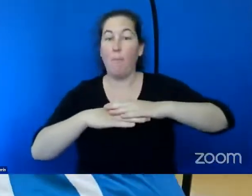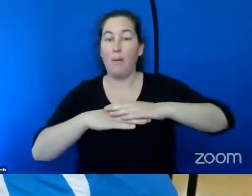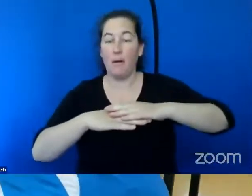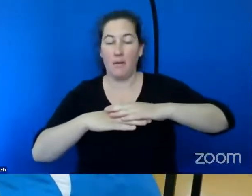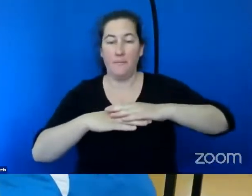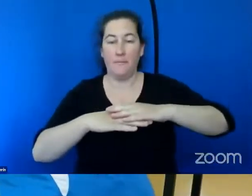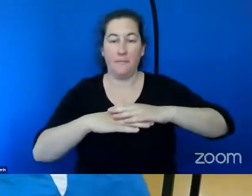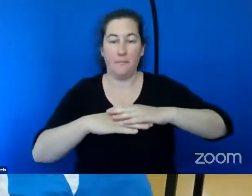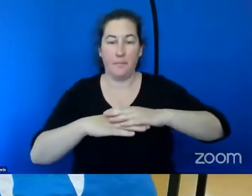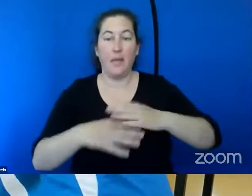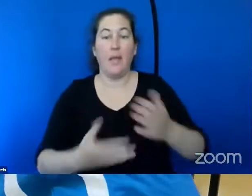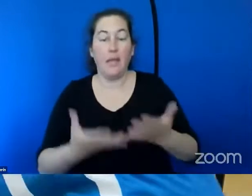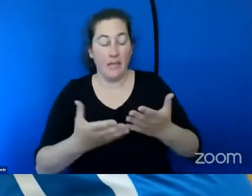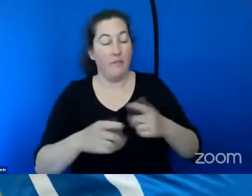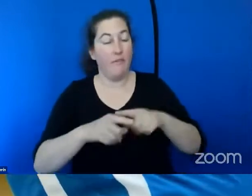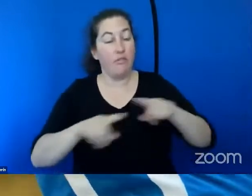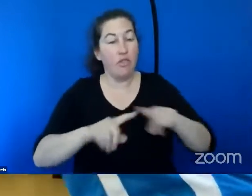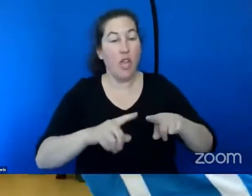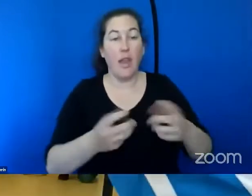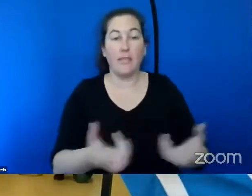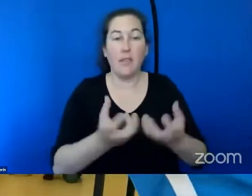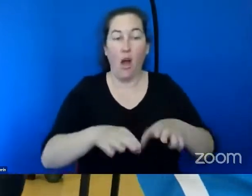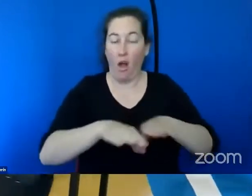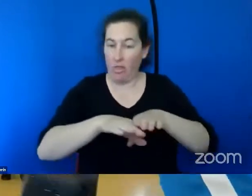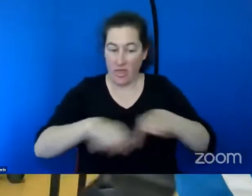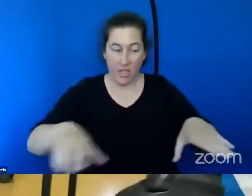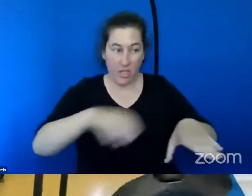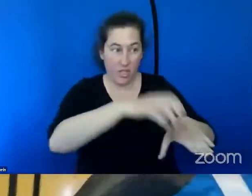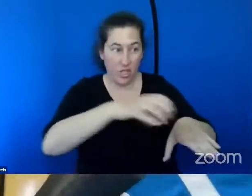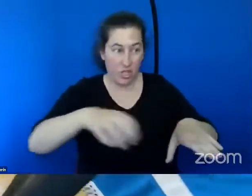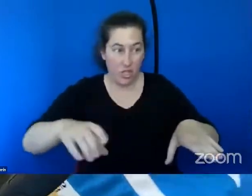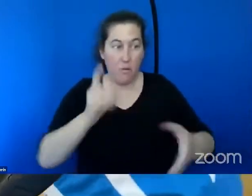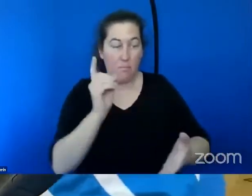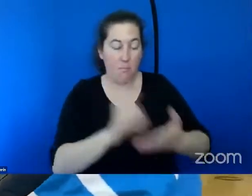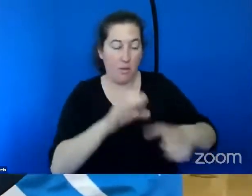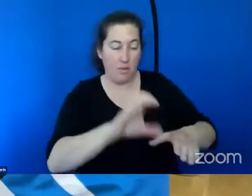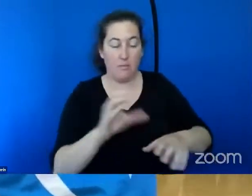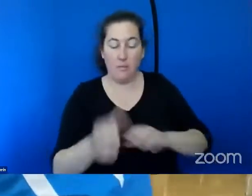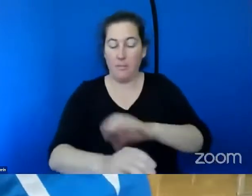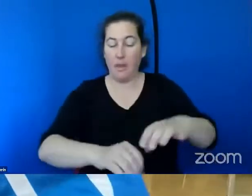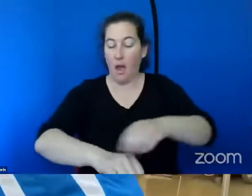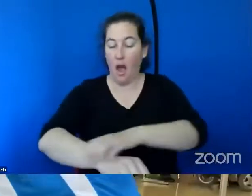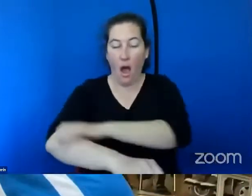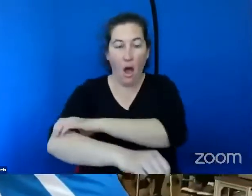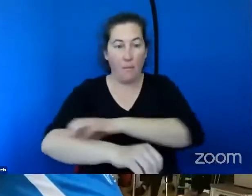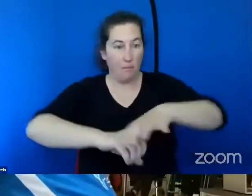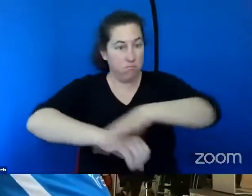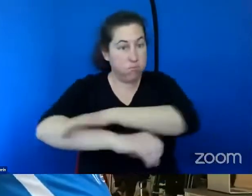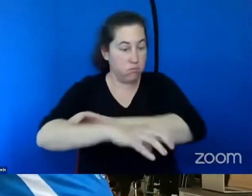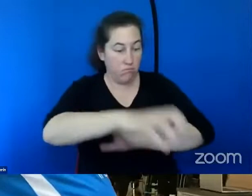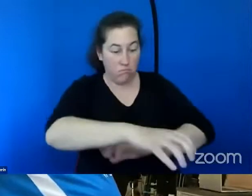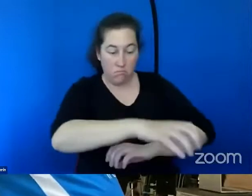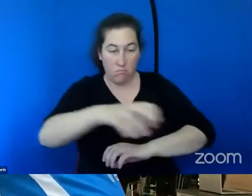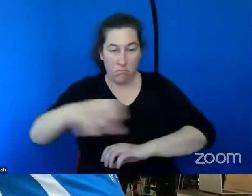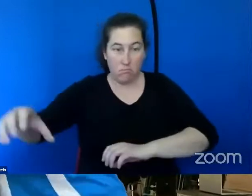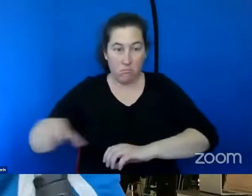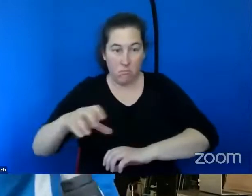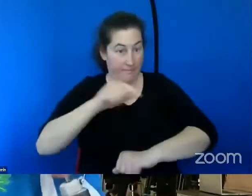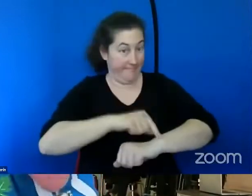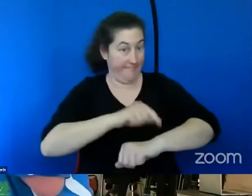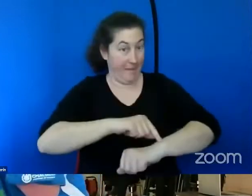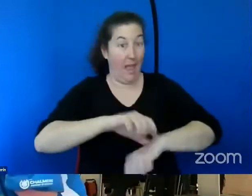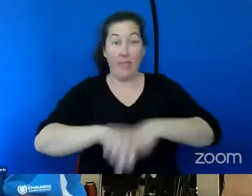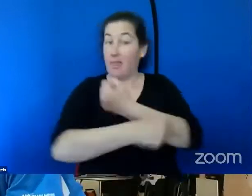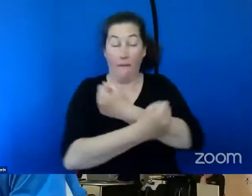upside down. Now, where we need to be very careful there is that there are a singular marble that can roll away. It looks like Forsberg, his